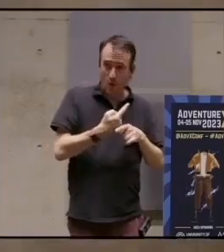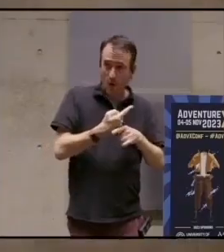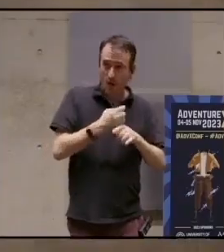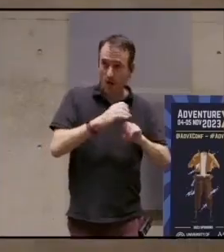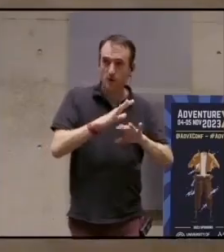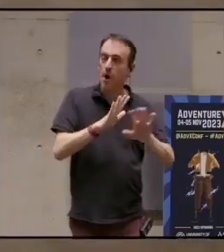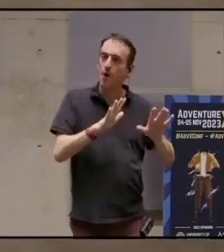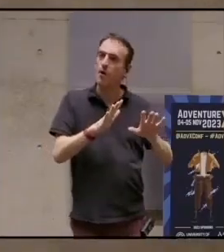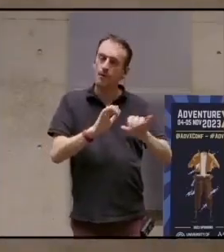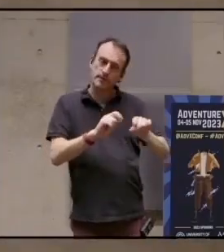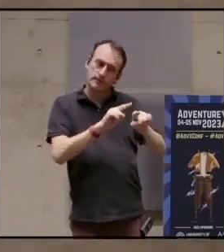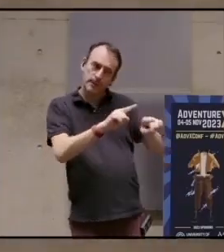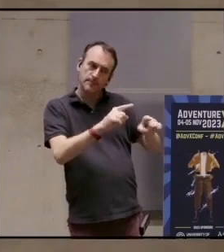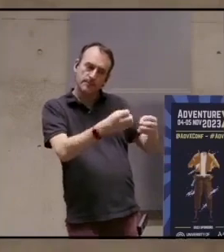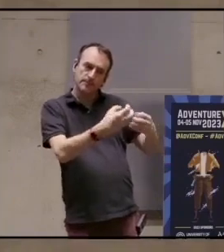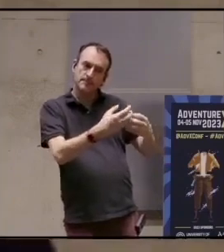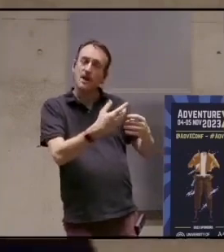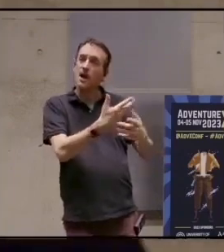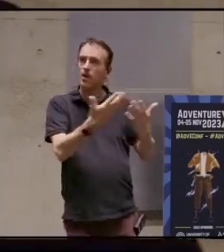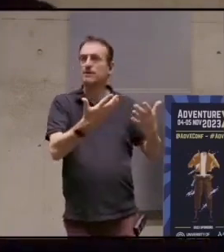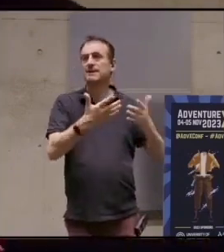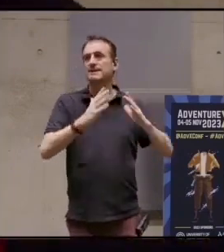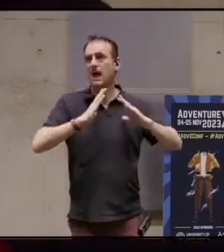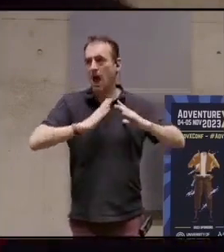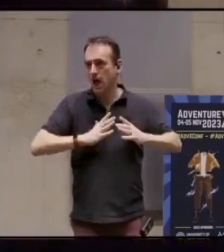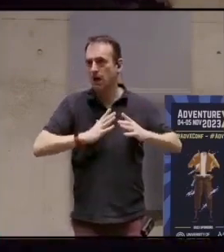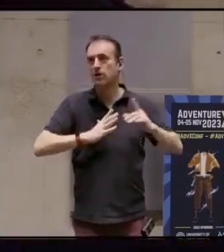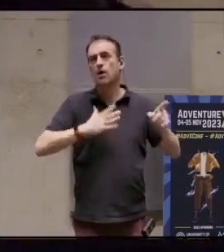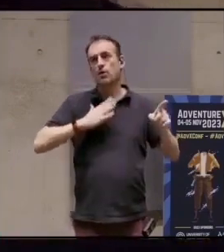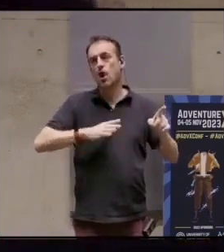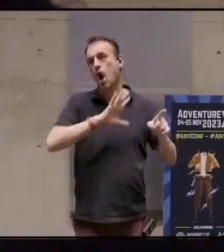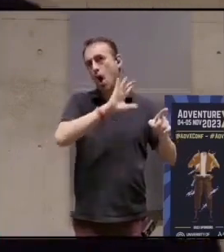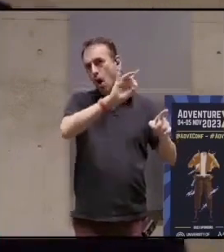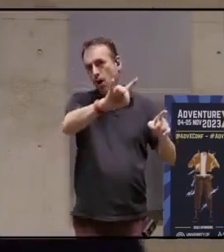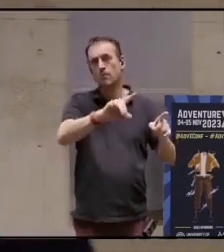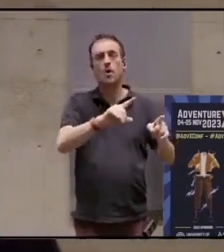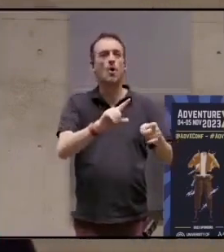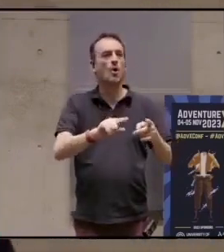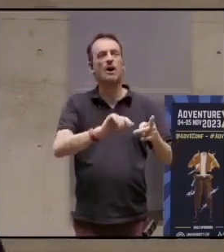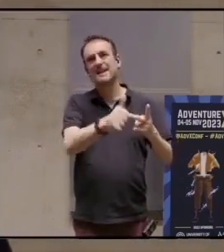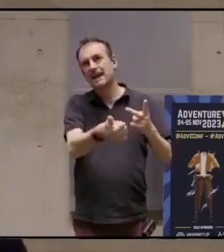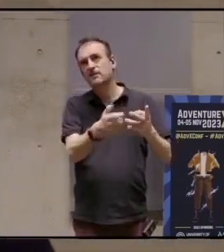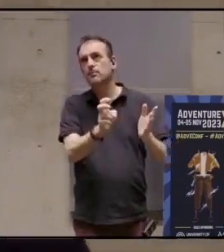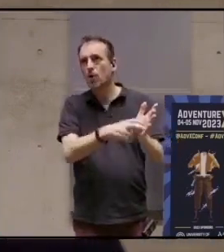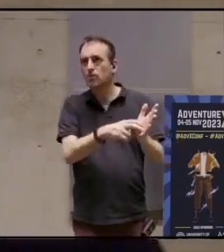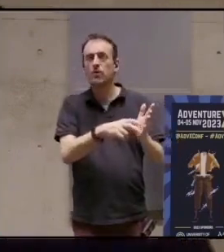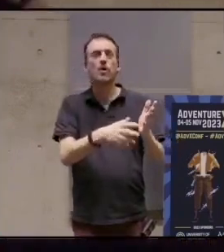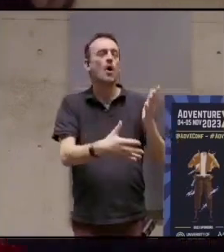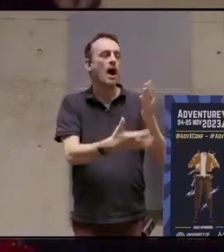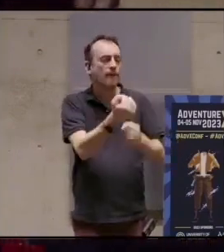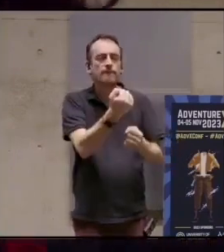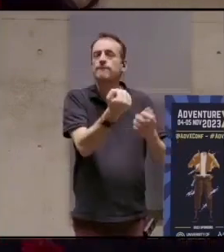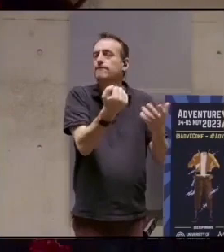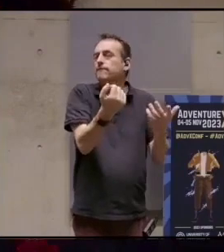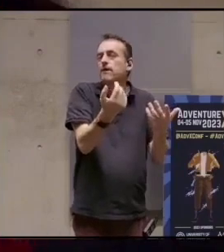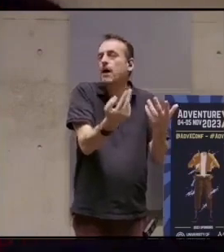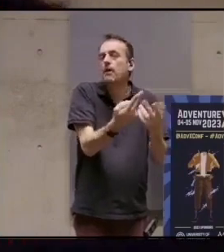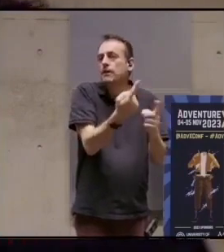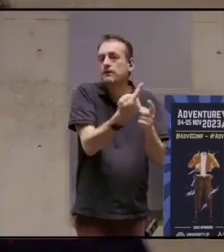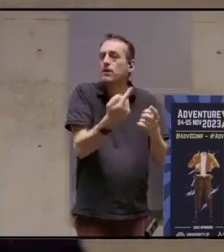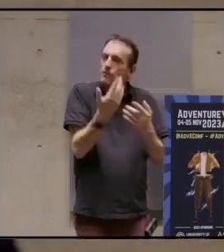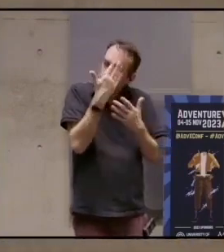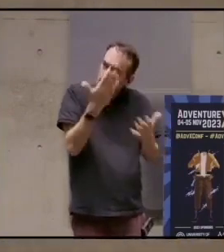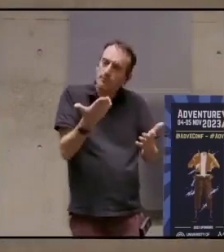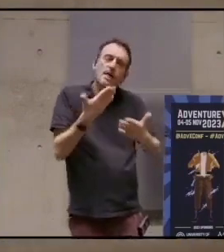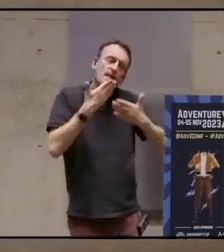to you. Most of them will be kind of tired. They will want to go home. They have another appointment. They have something else to do. Respect that. Say thank you very much and let